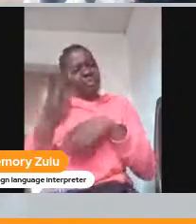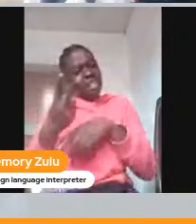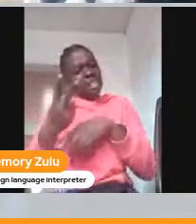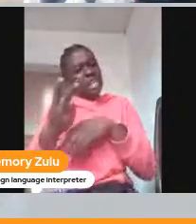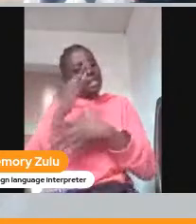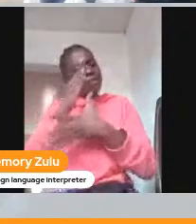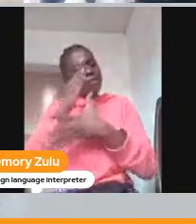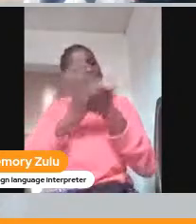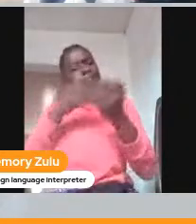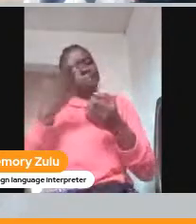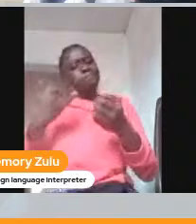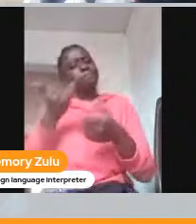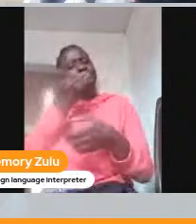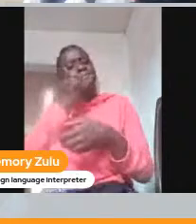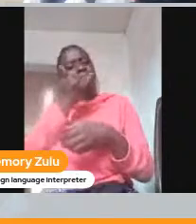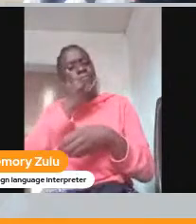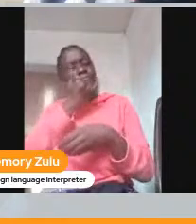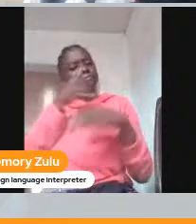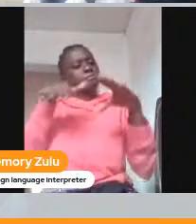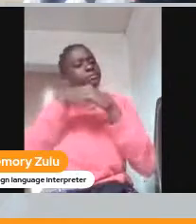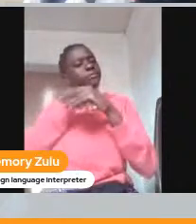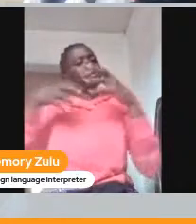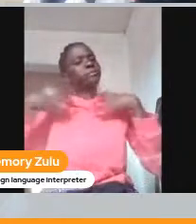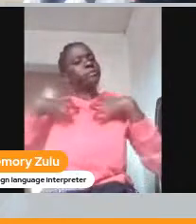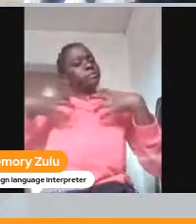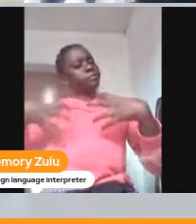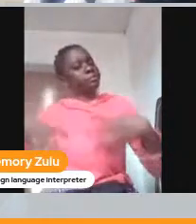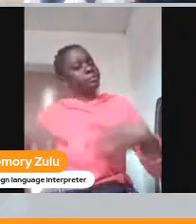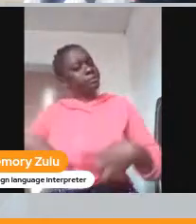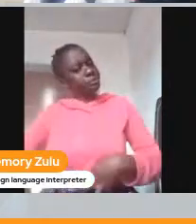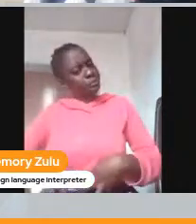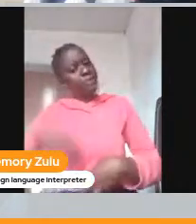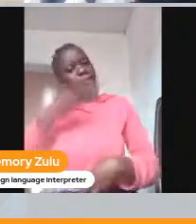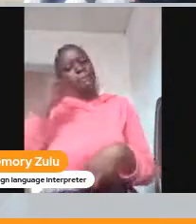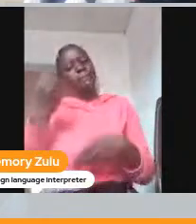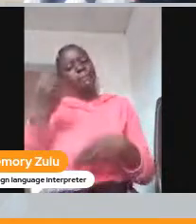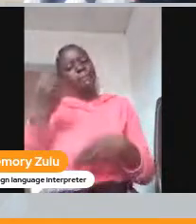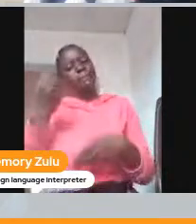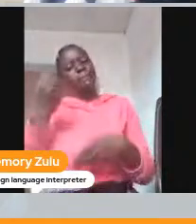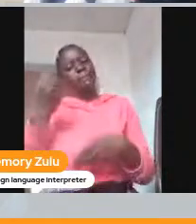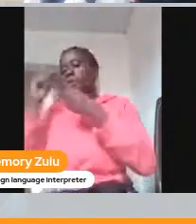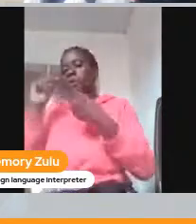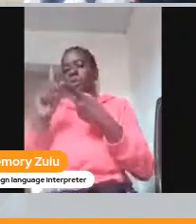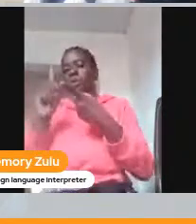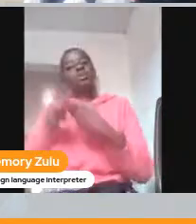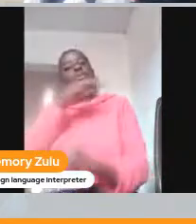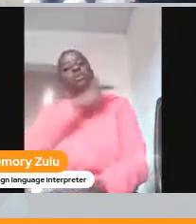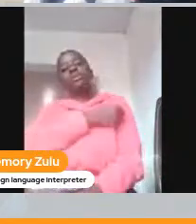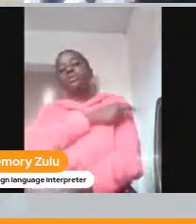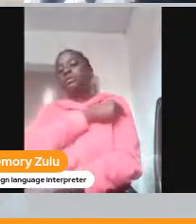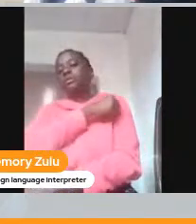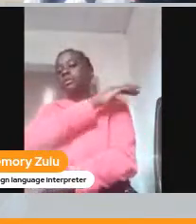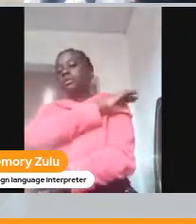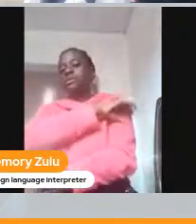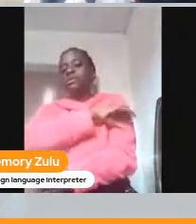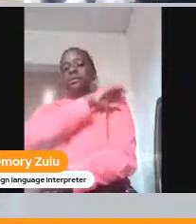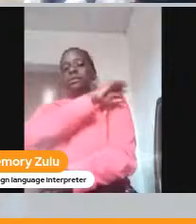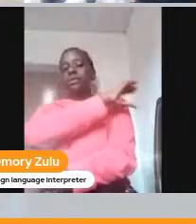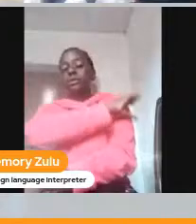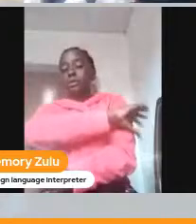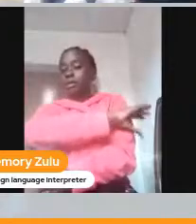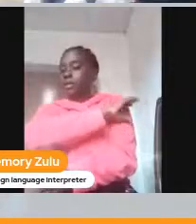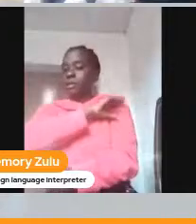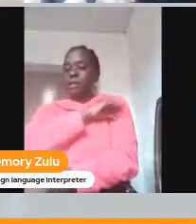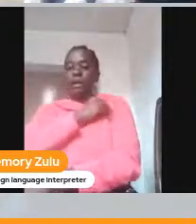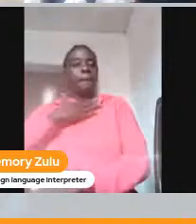made friendly. If you're an adolescent, a youth, please do not keep that. We are here, we are there. You can please go